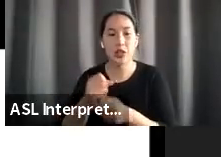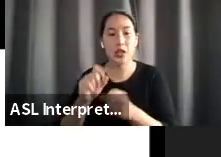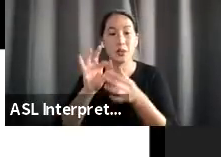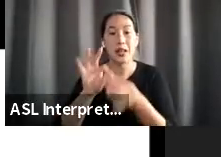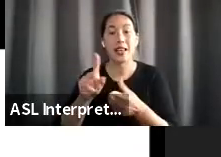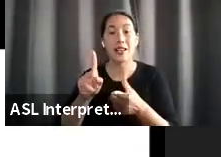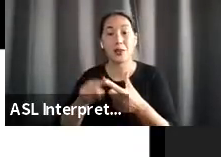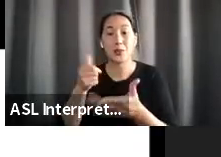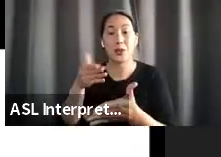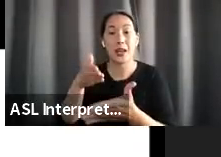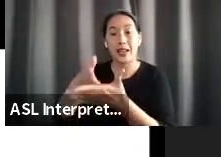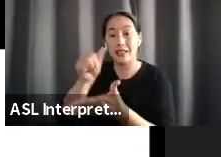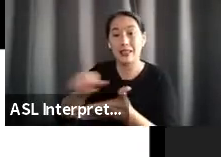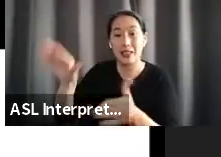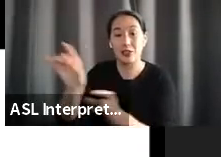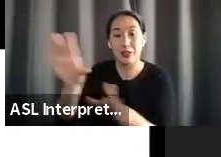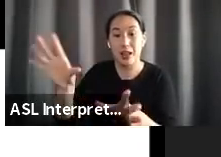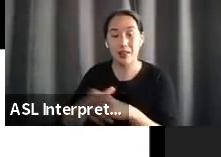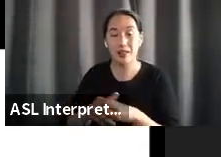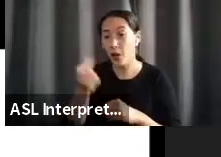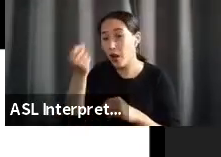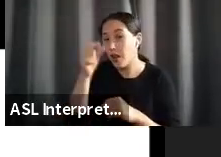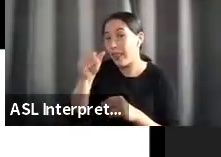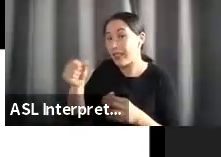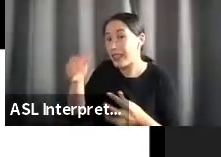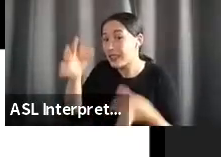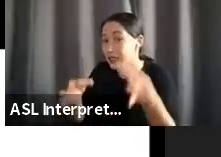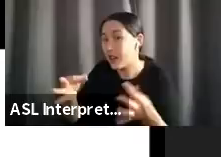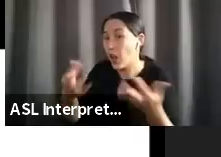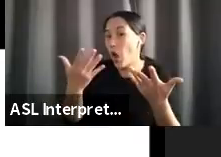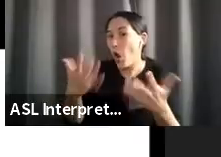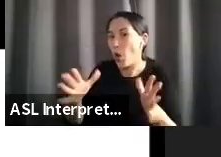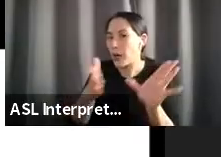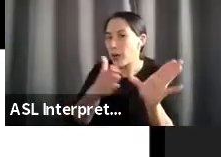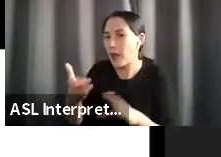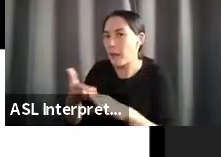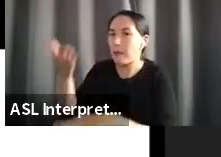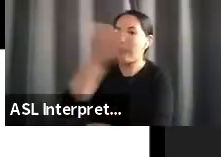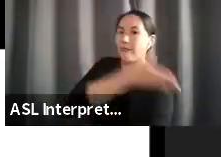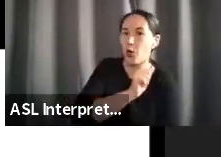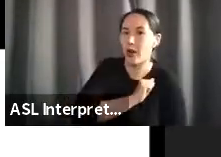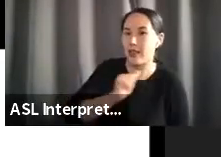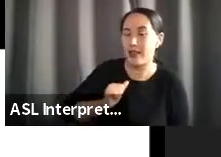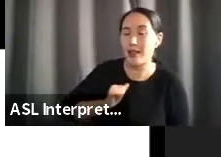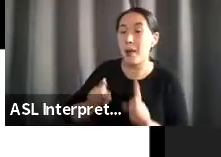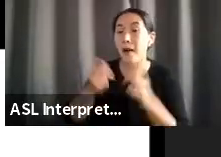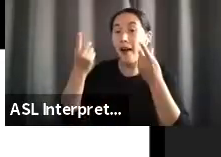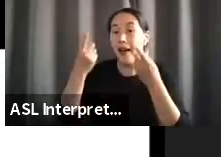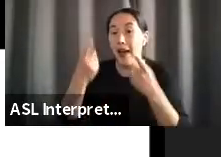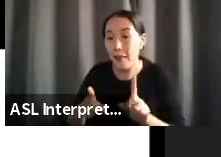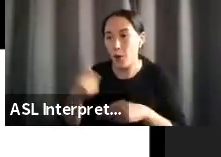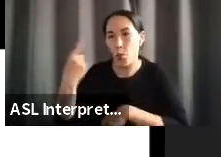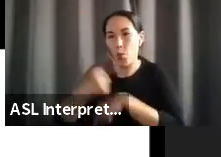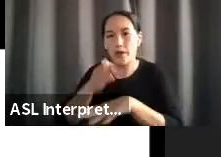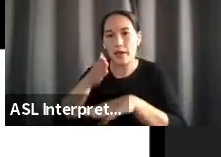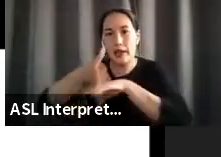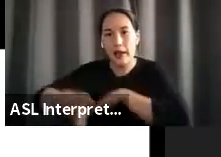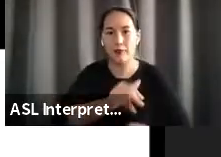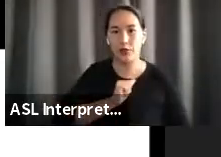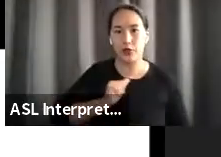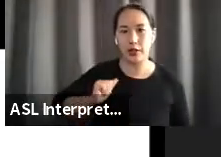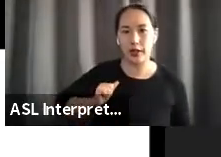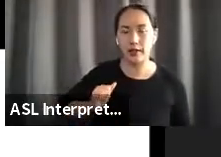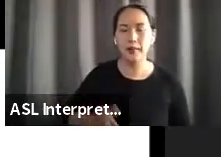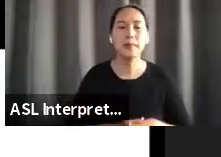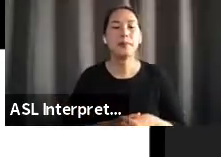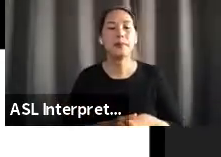was already planned before what happened in Atlanta, but it happens like the day after what happened in Atlanta. And so this